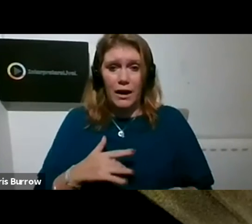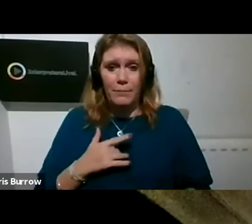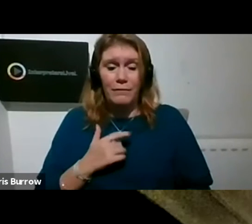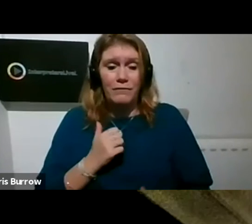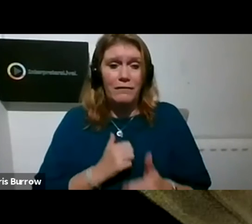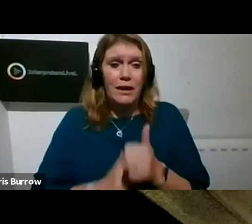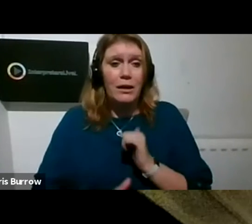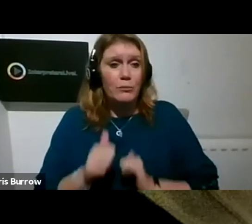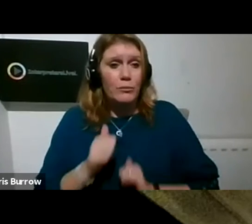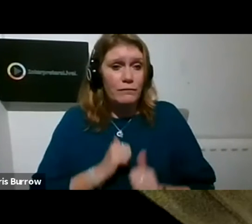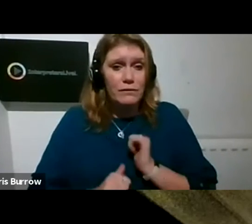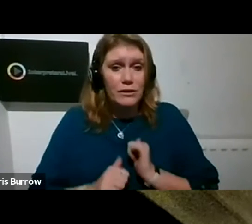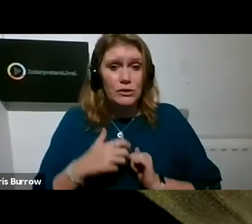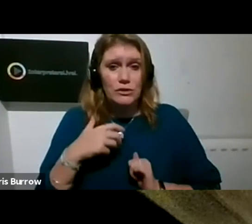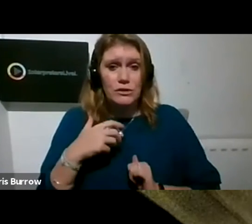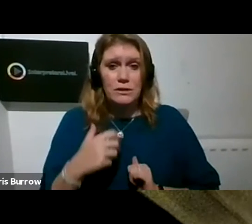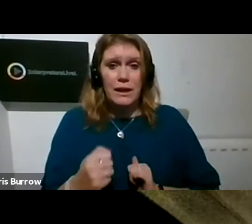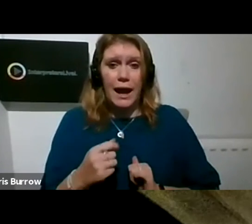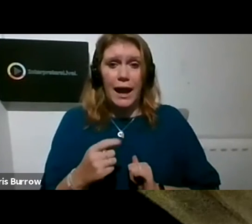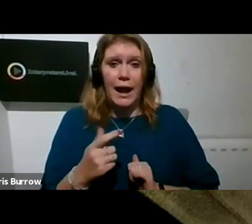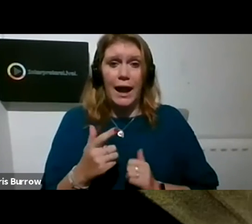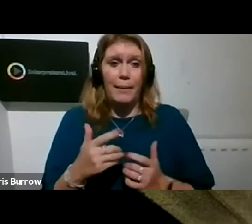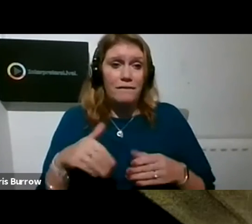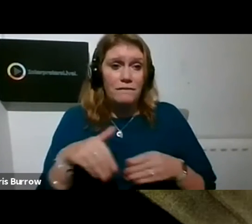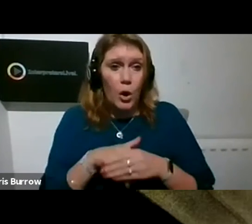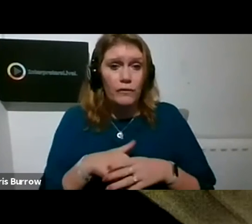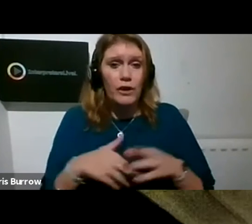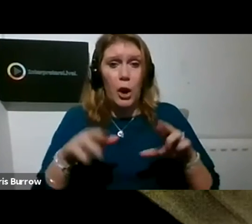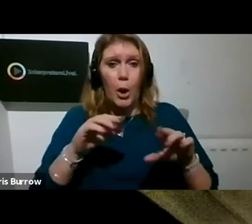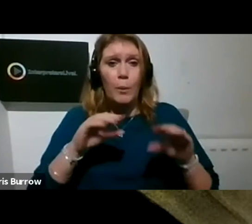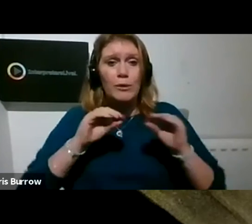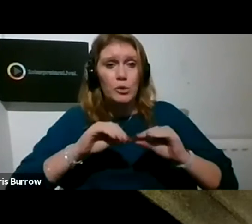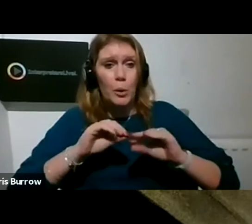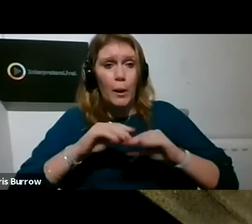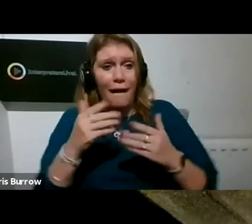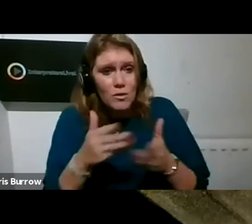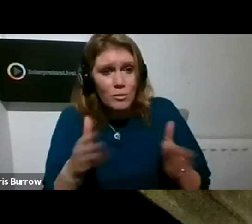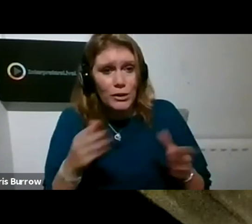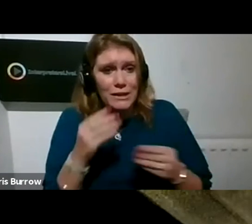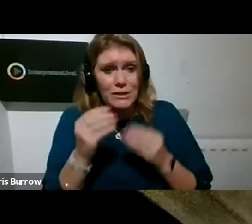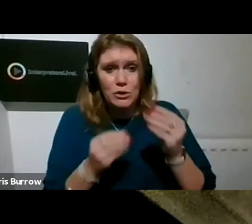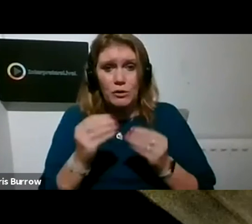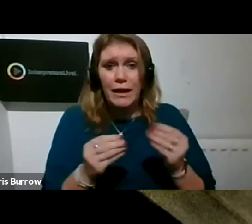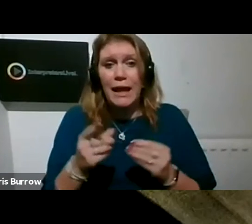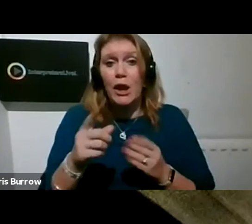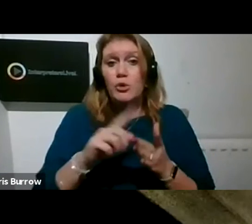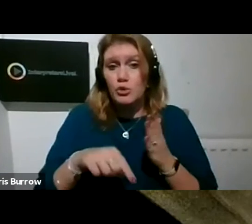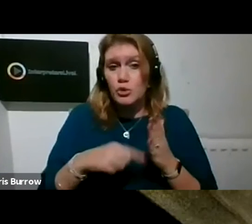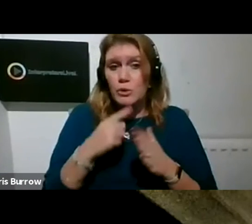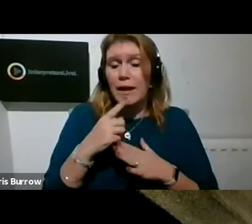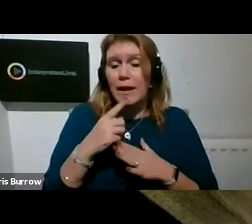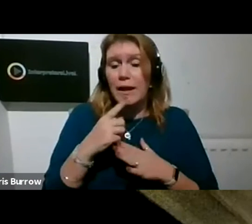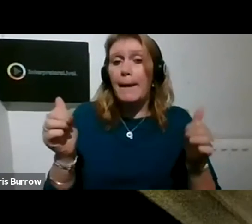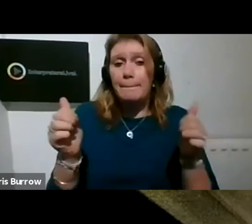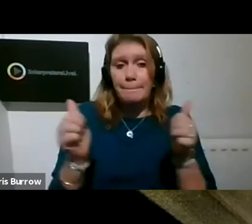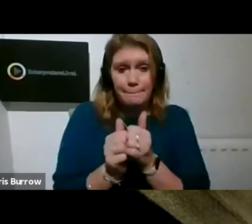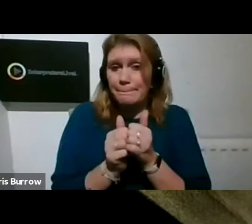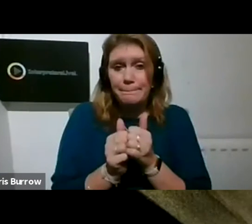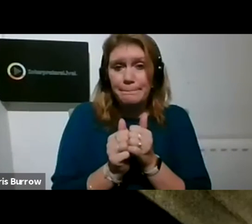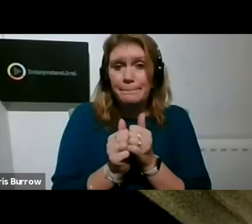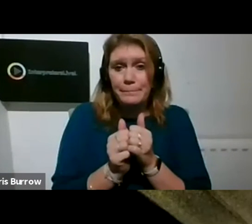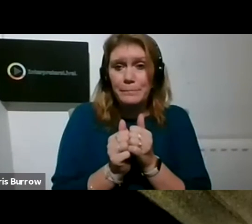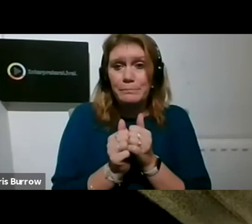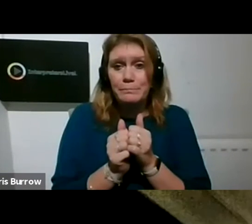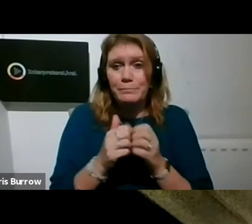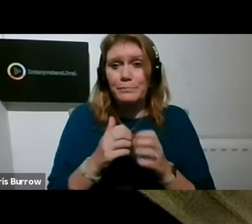told everybody's story. I think you absolutely did. You know, yes, I mean, I